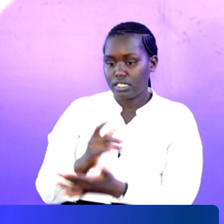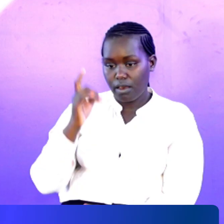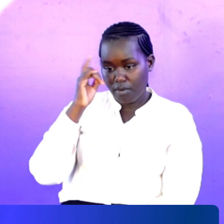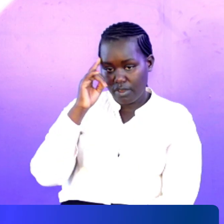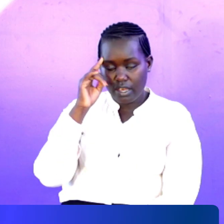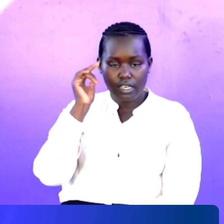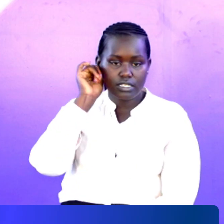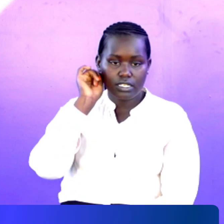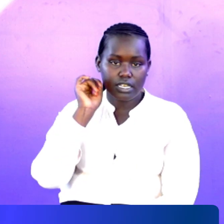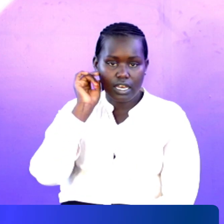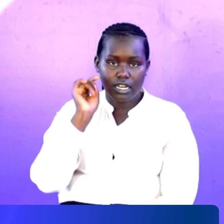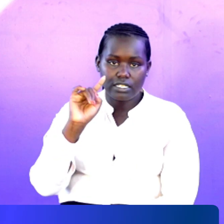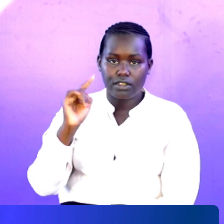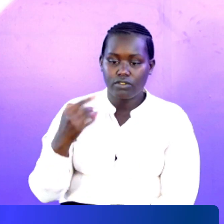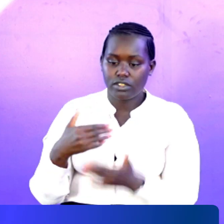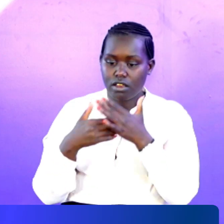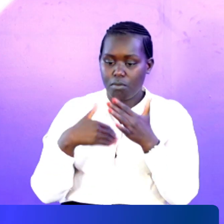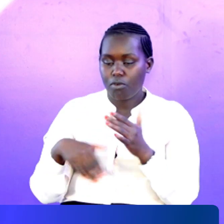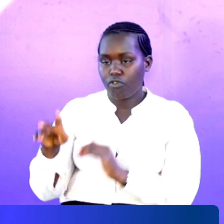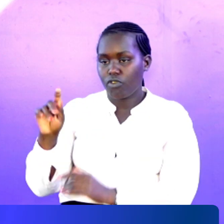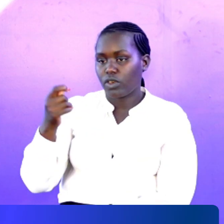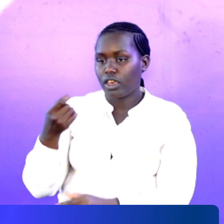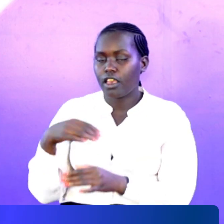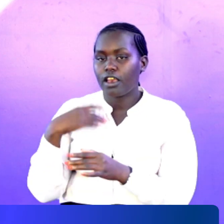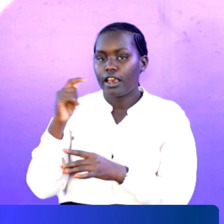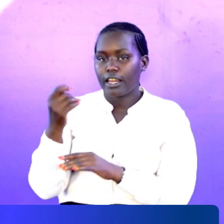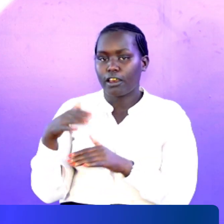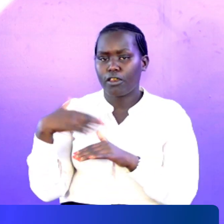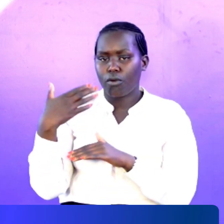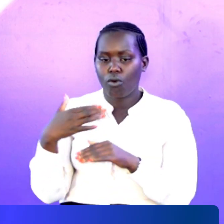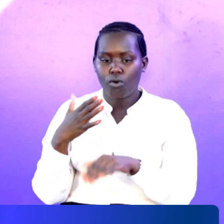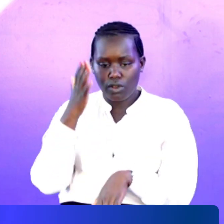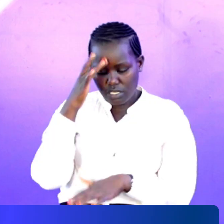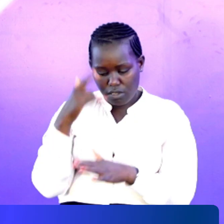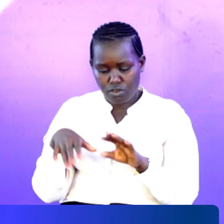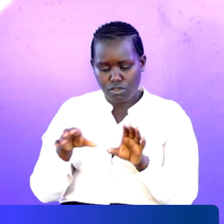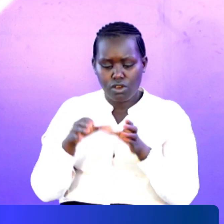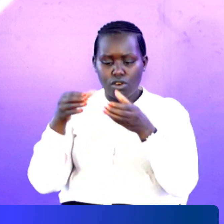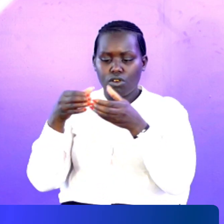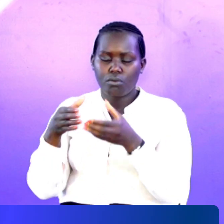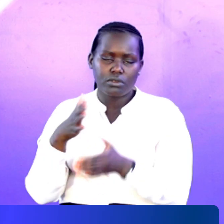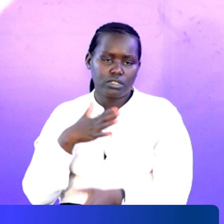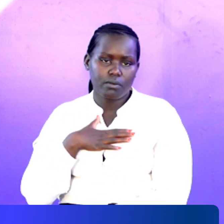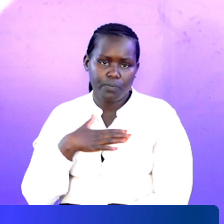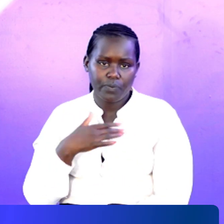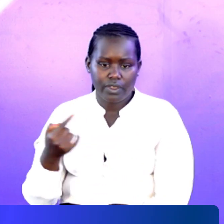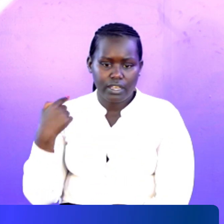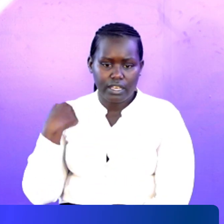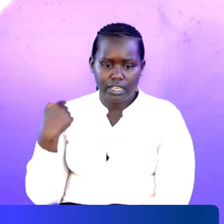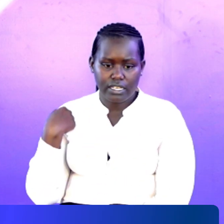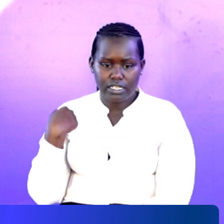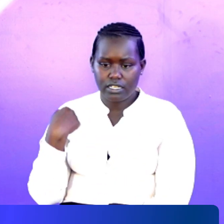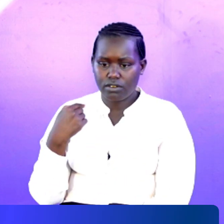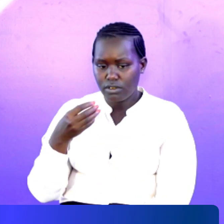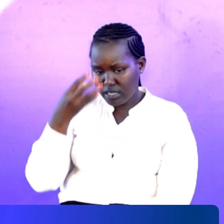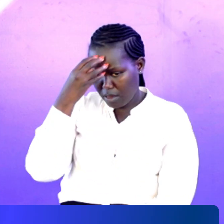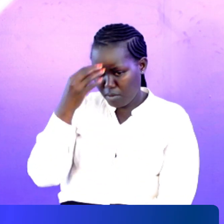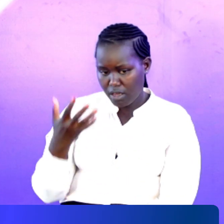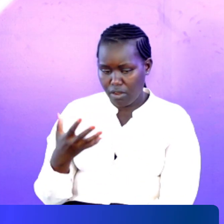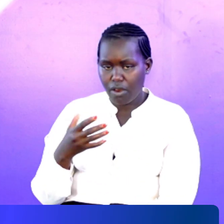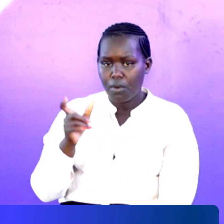first before they feel Kenyan. Yeah. And in Kenya, we always believe that my community, my community, my community. Yesterday, I was very mad with somebody on